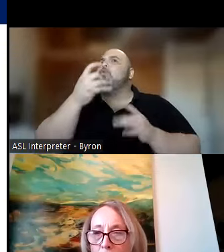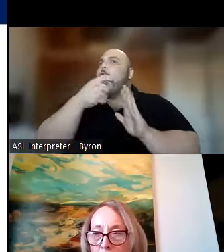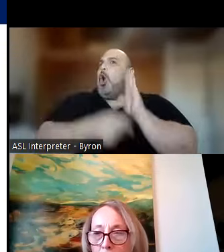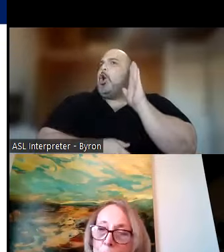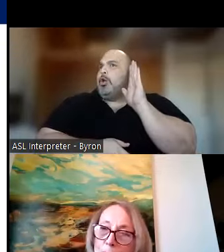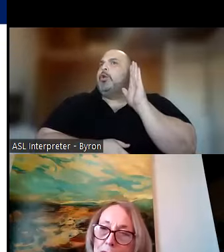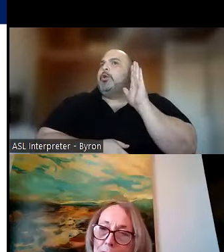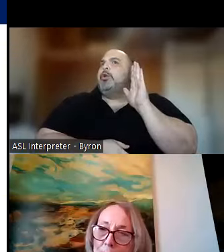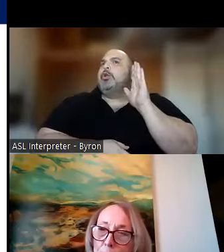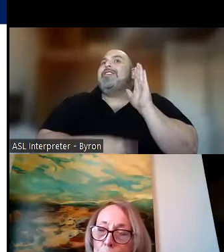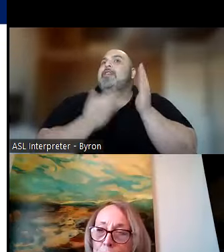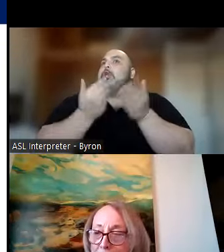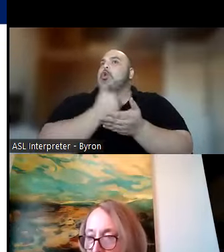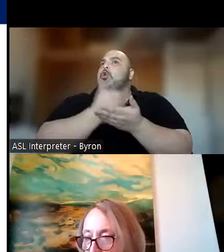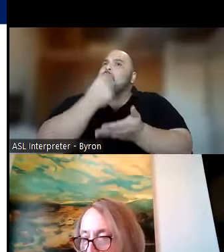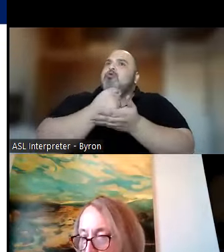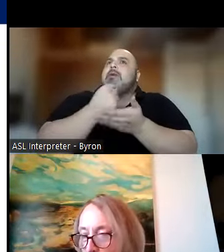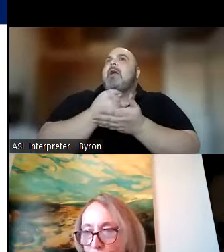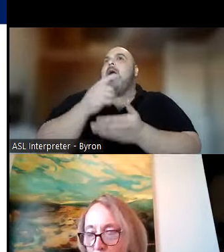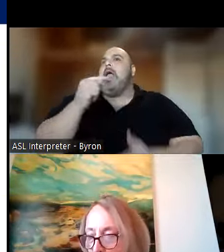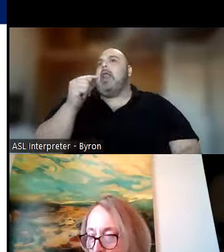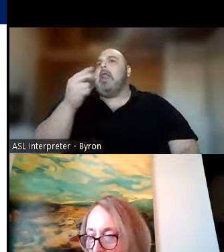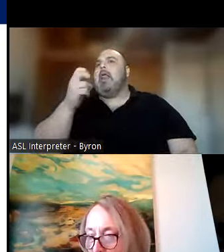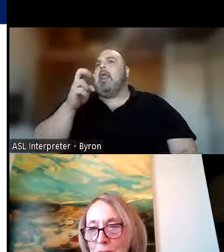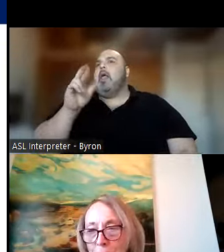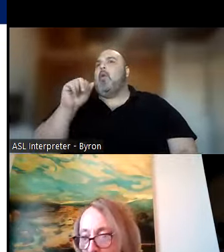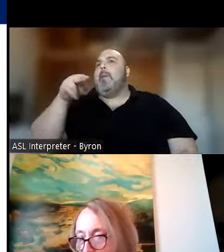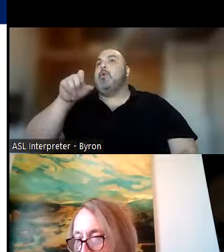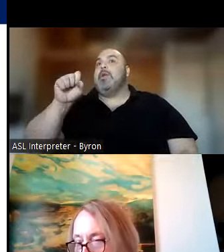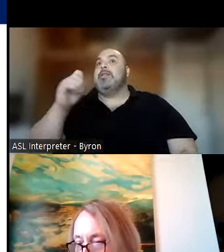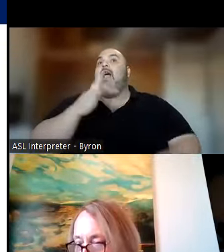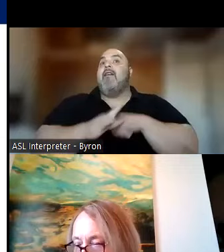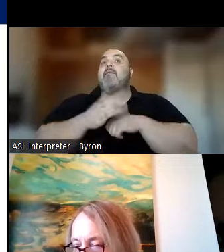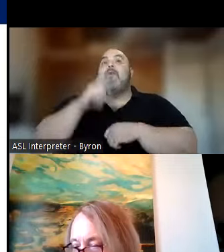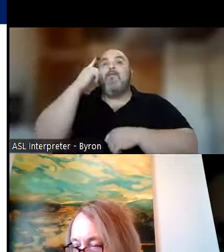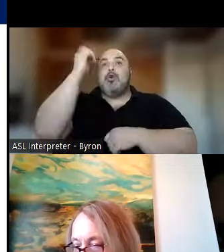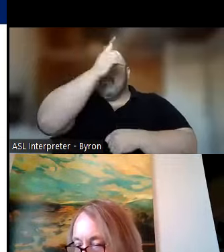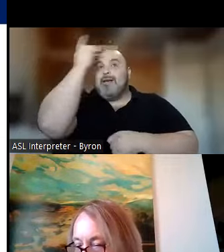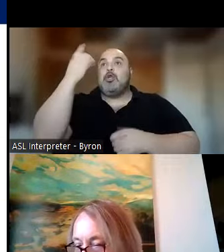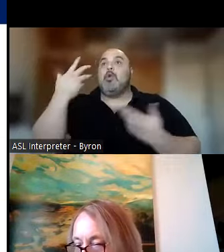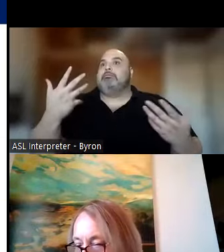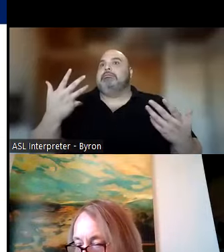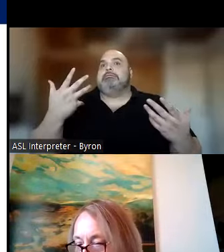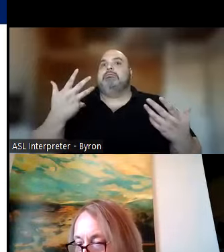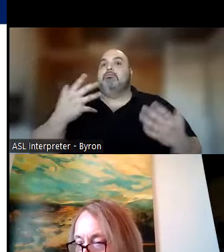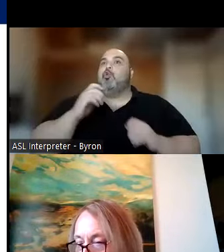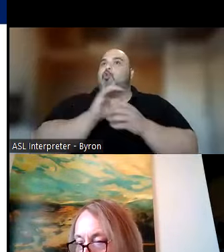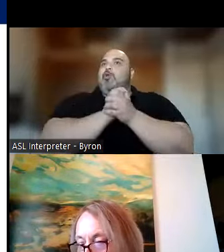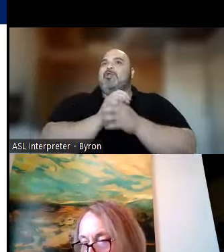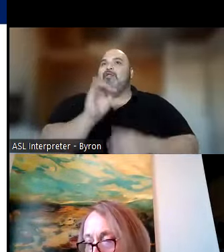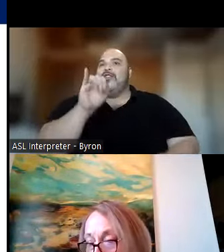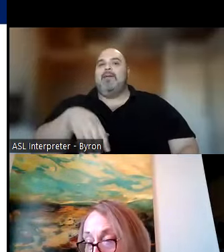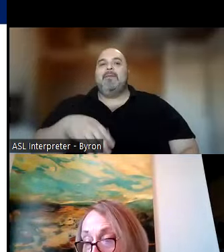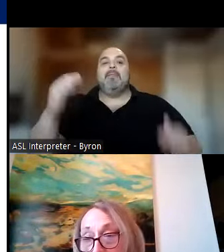new treatments and therapeutics that are available for dementia. So congratulations on that. Yeah, thank you. Thank you.